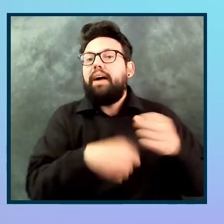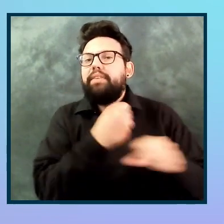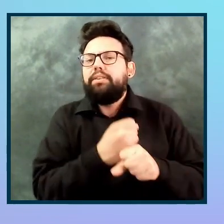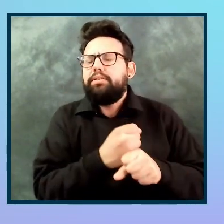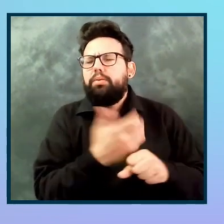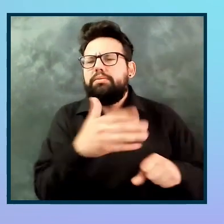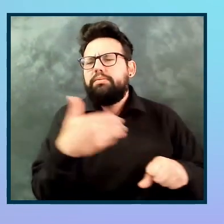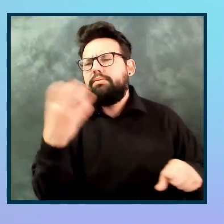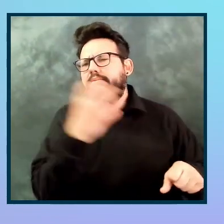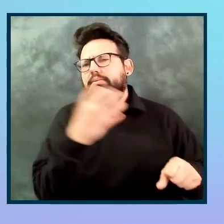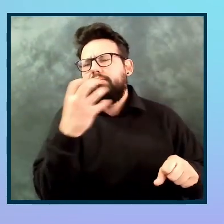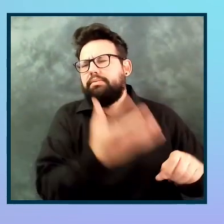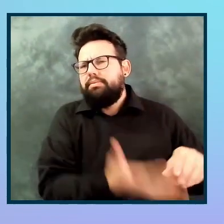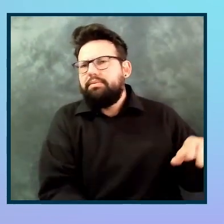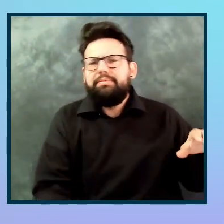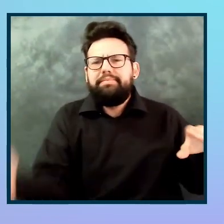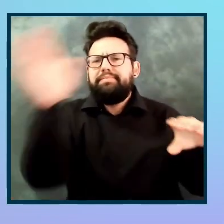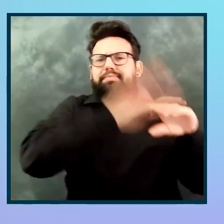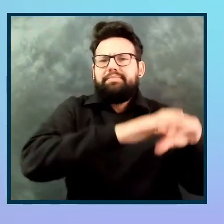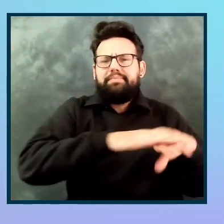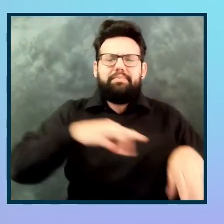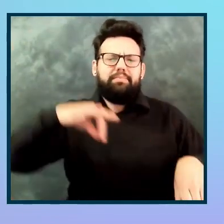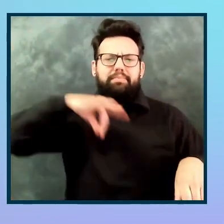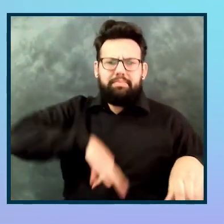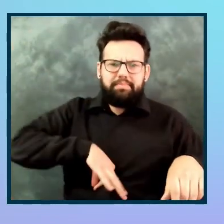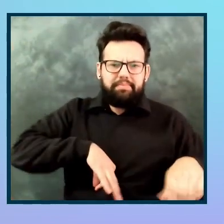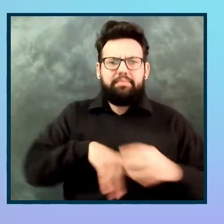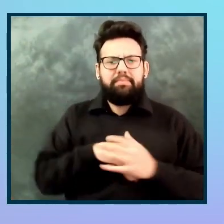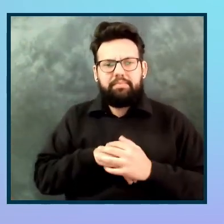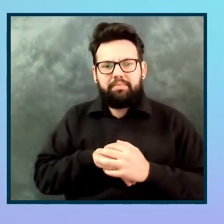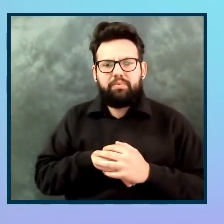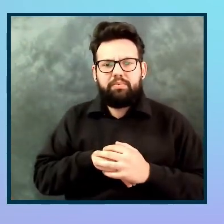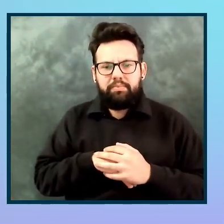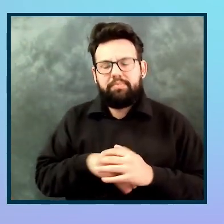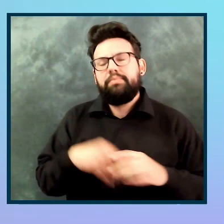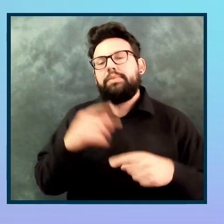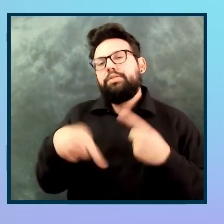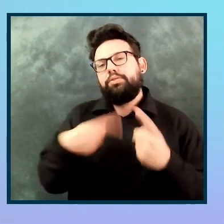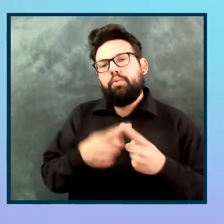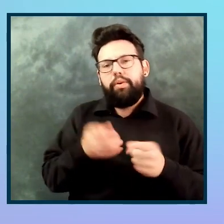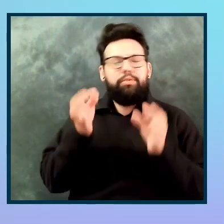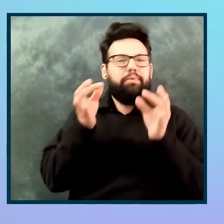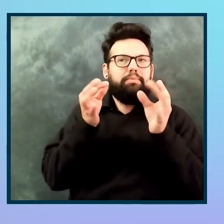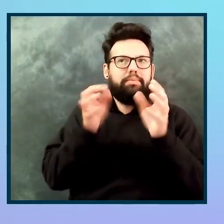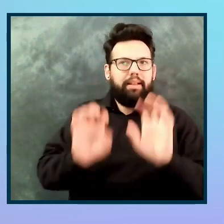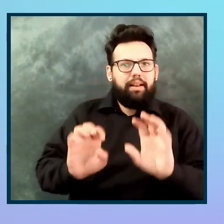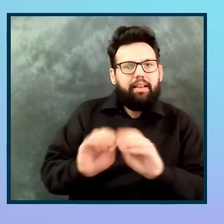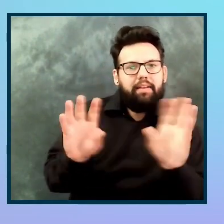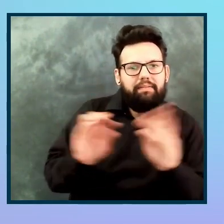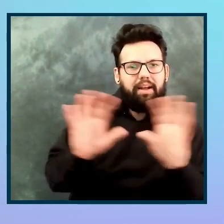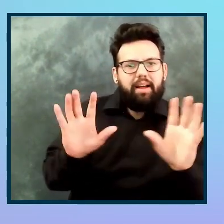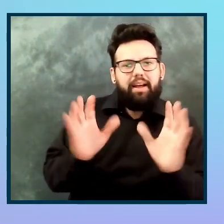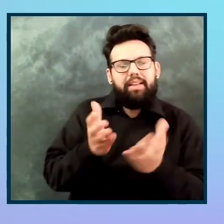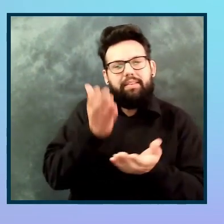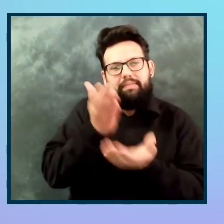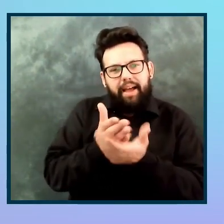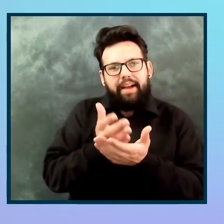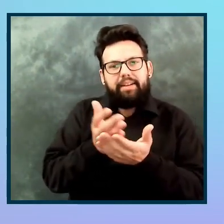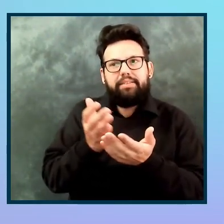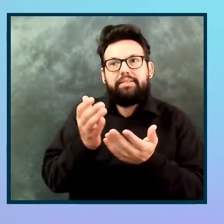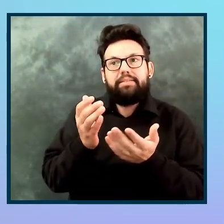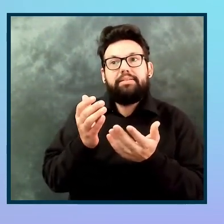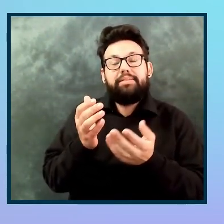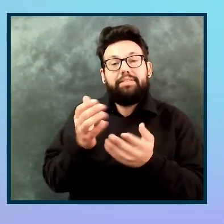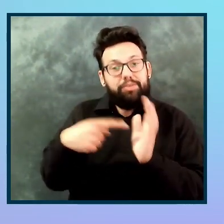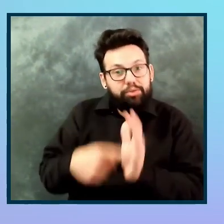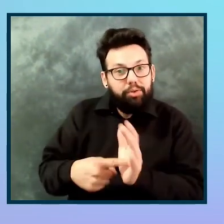today. And so what I found is that when you really lay out the facts that way and say, hey, pull up the case studies